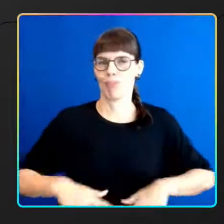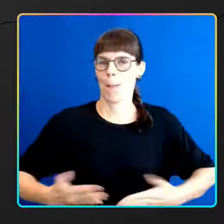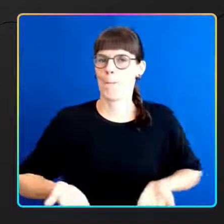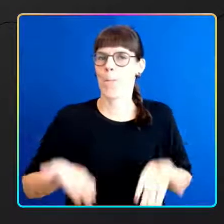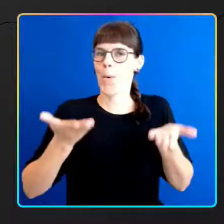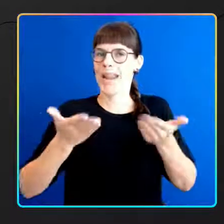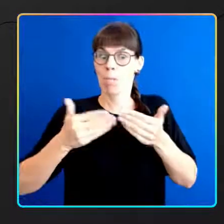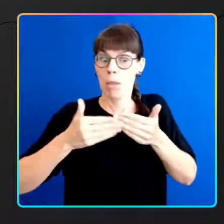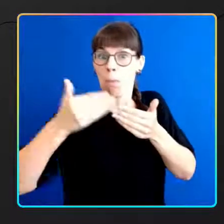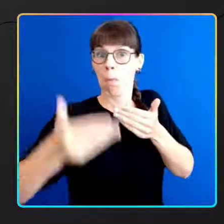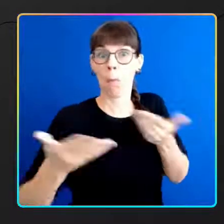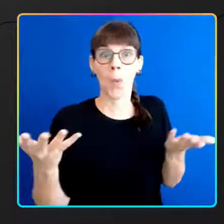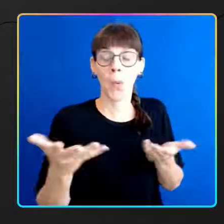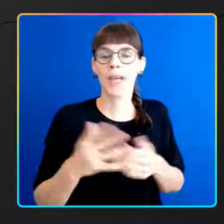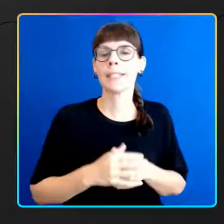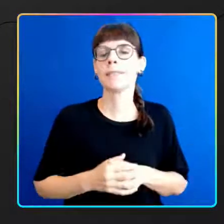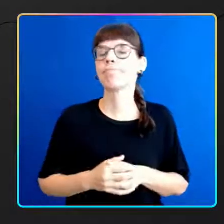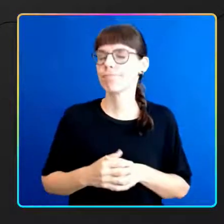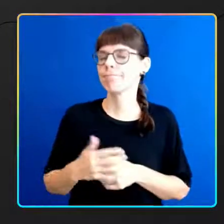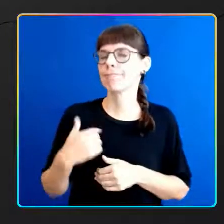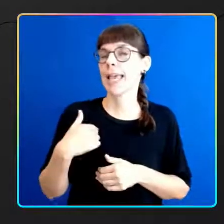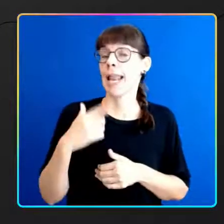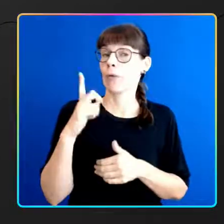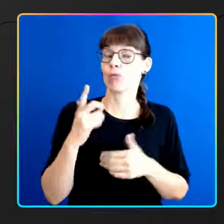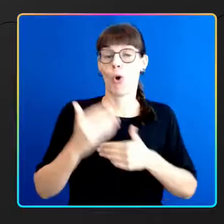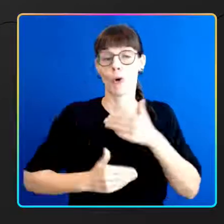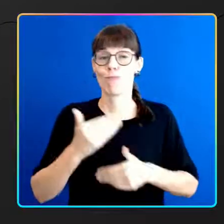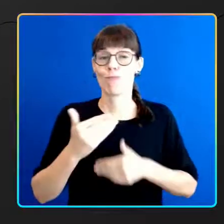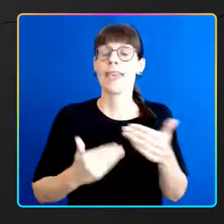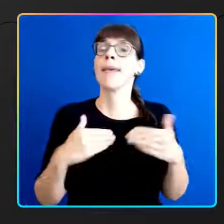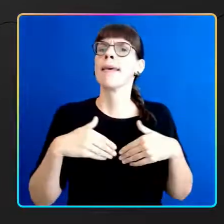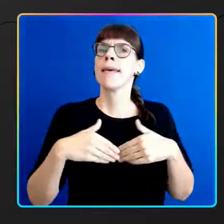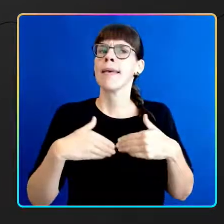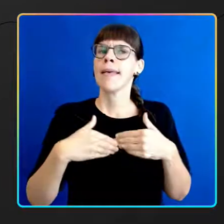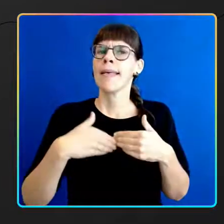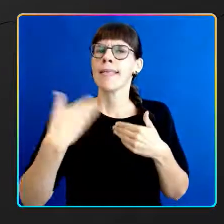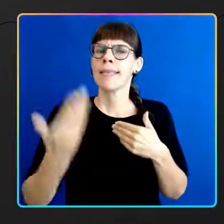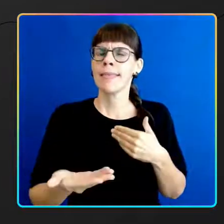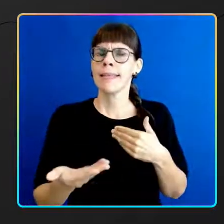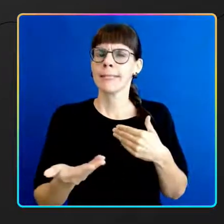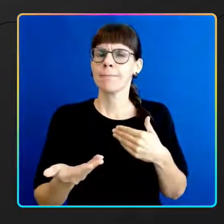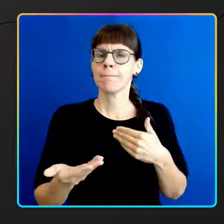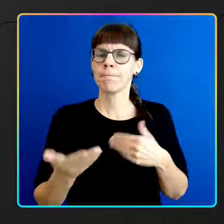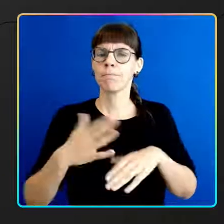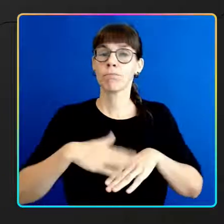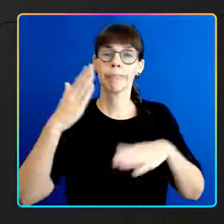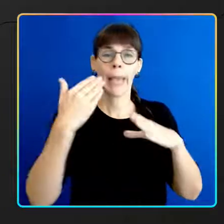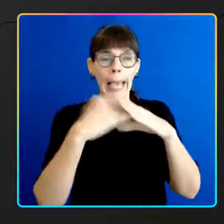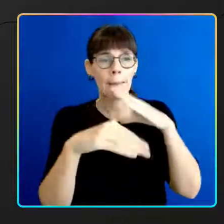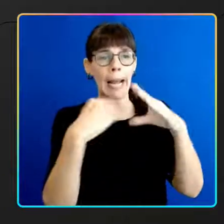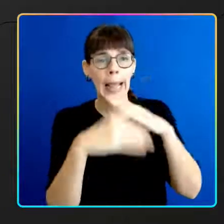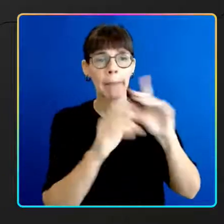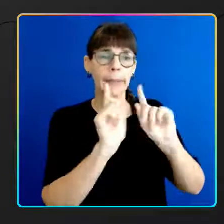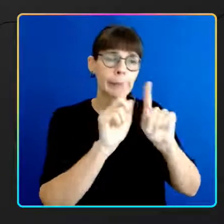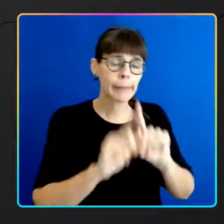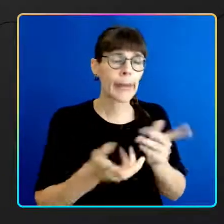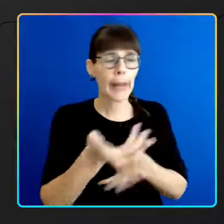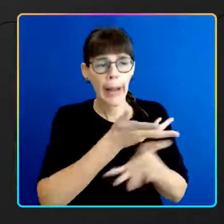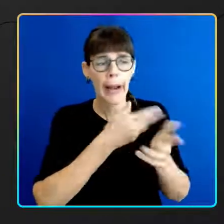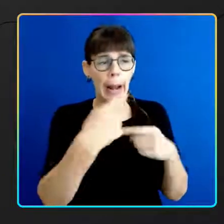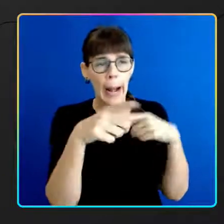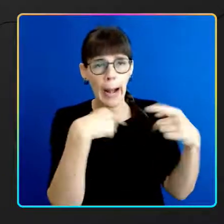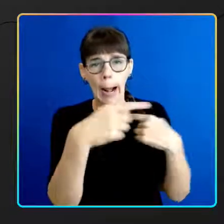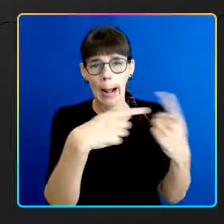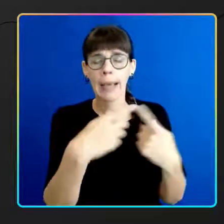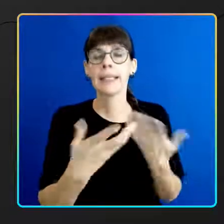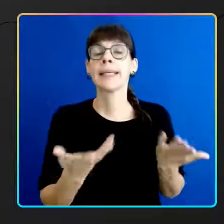Yeah, so that is start from that, and then definitely I start with lots of emails. So some of the emails that come, and